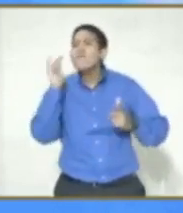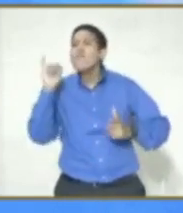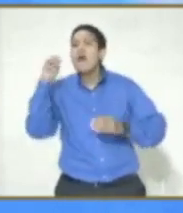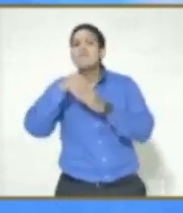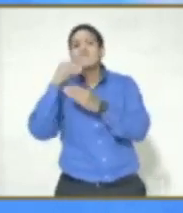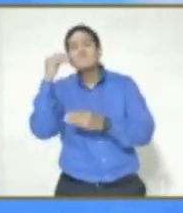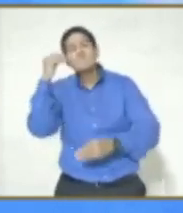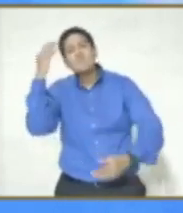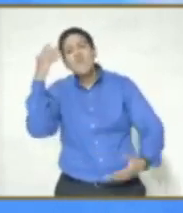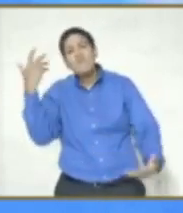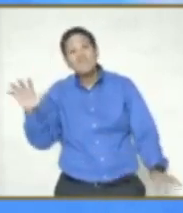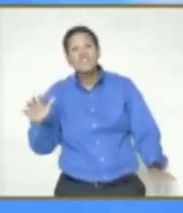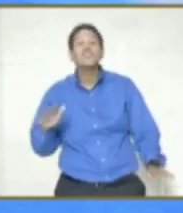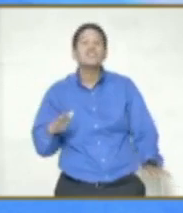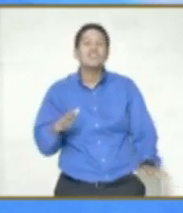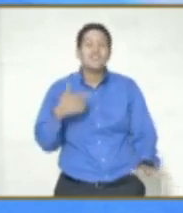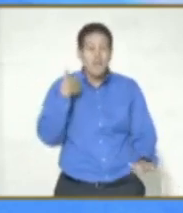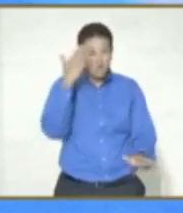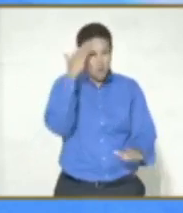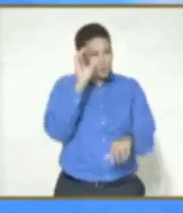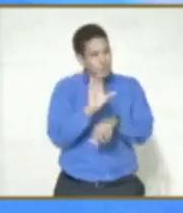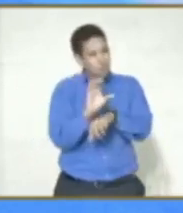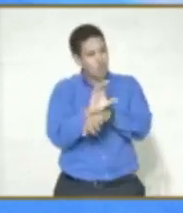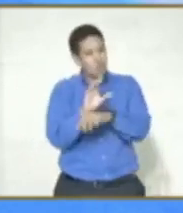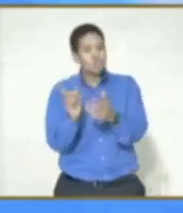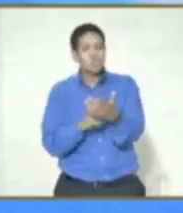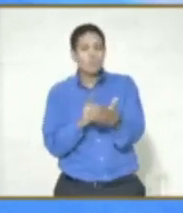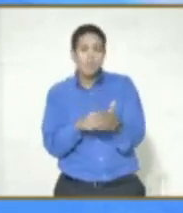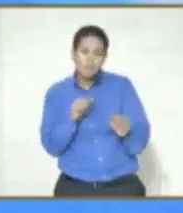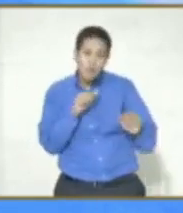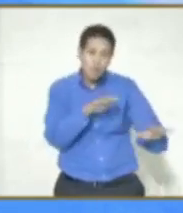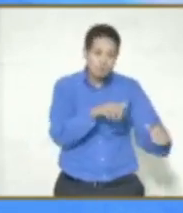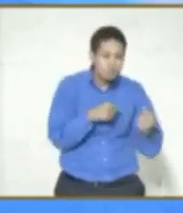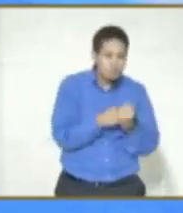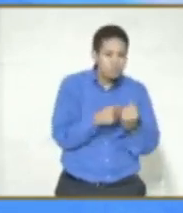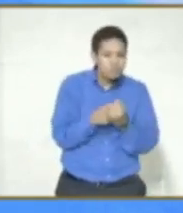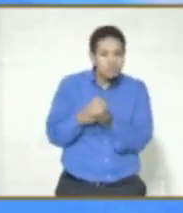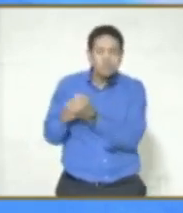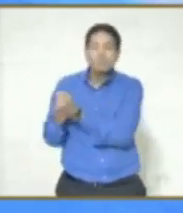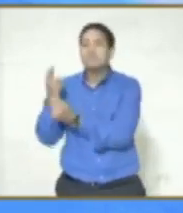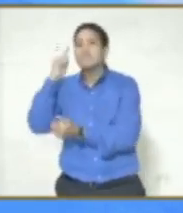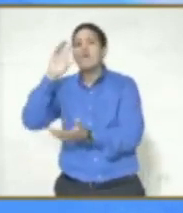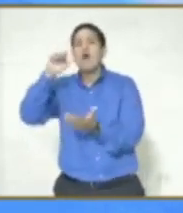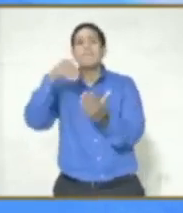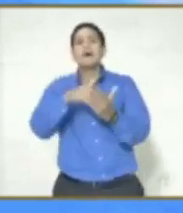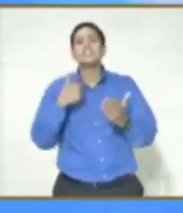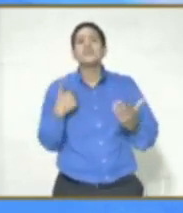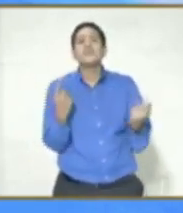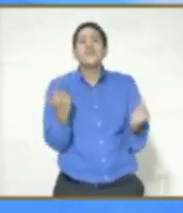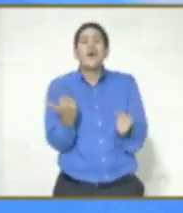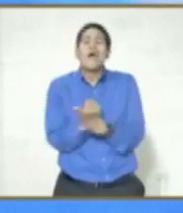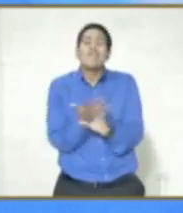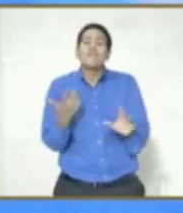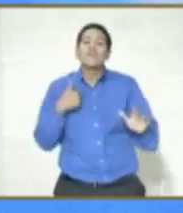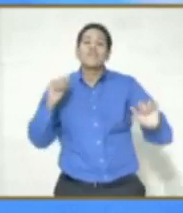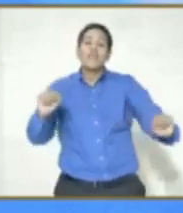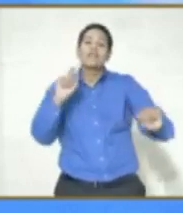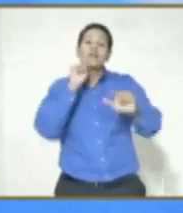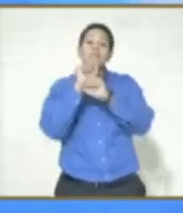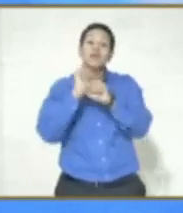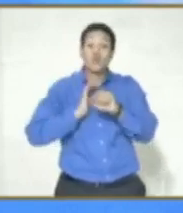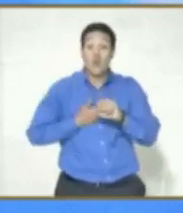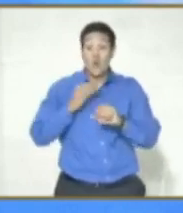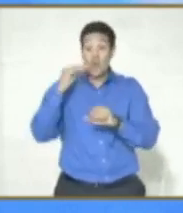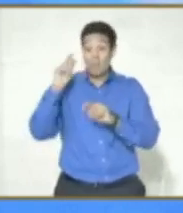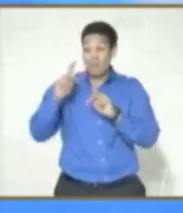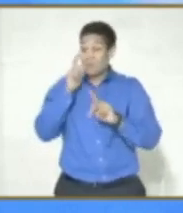have the churches who from time to time who comes in and help us. And so for Manchester, we're doing all we can to make sure that our homeless